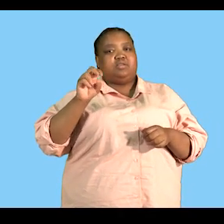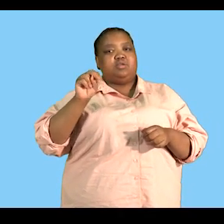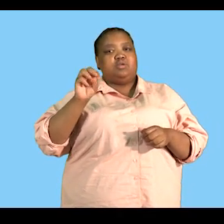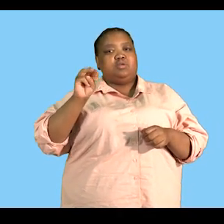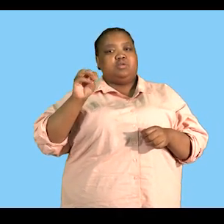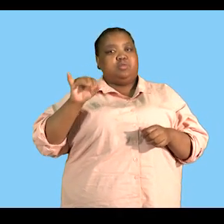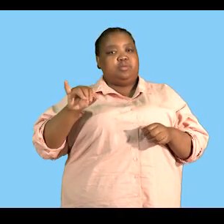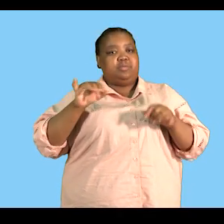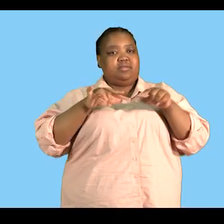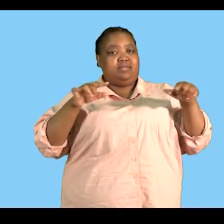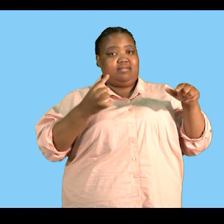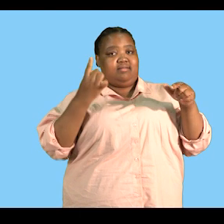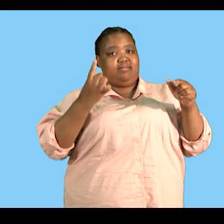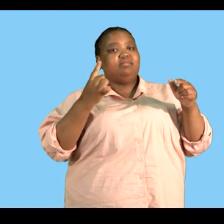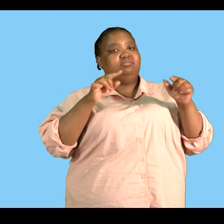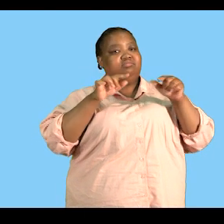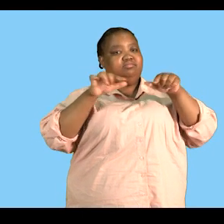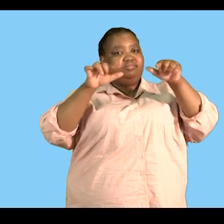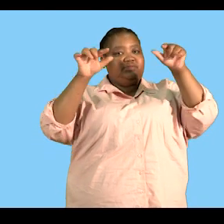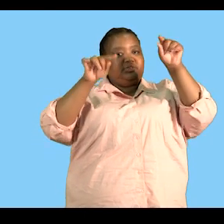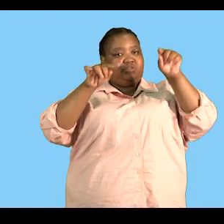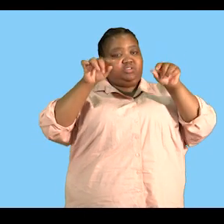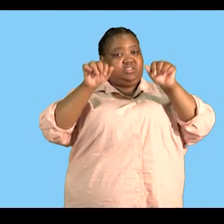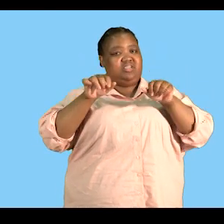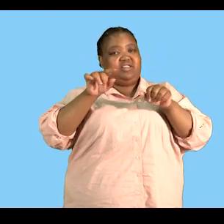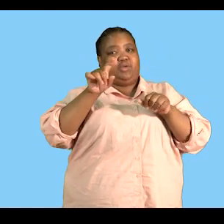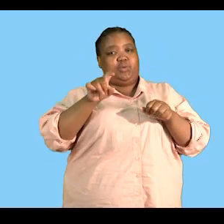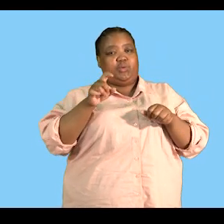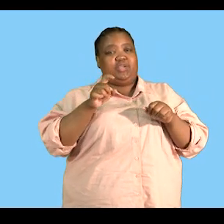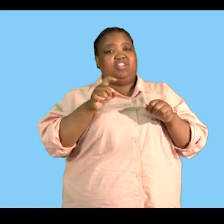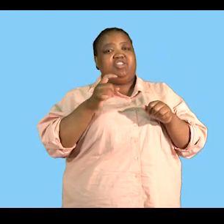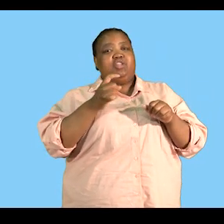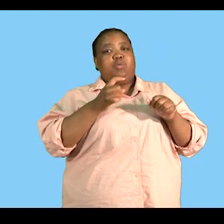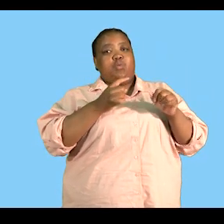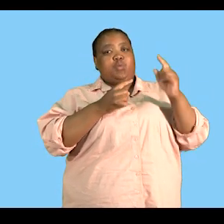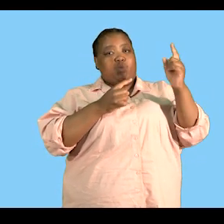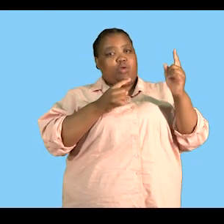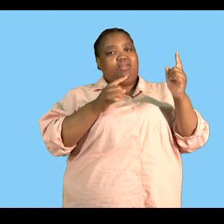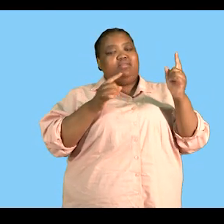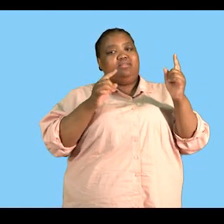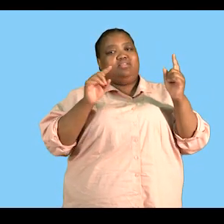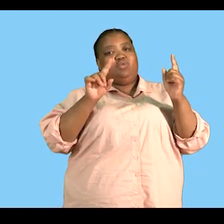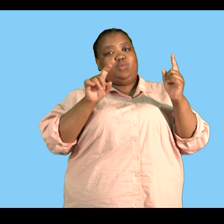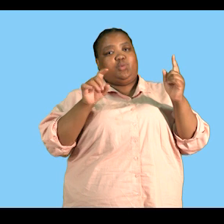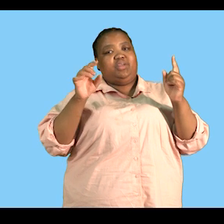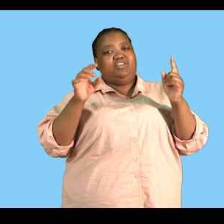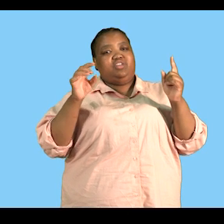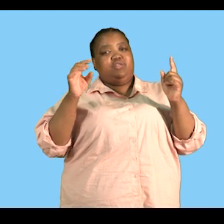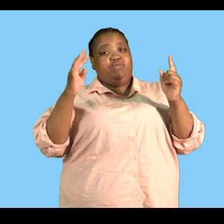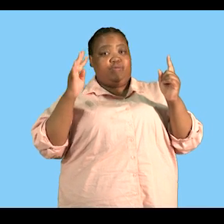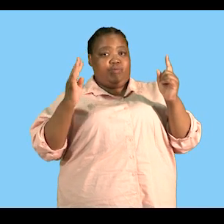Then we will look at question 1 type questions, onto question 2, then question